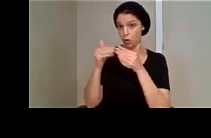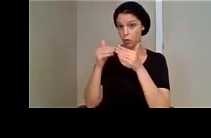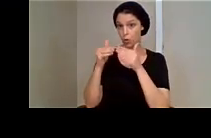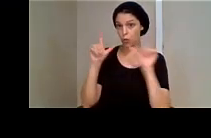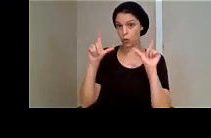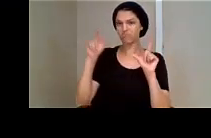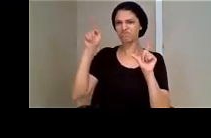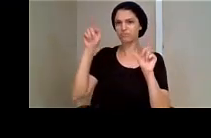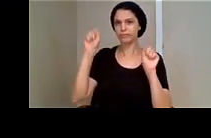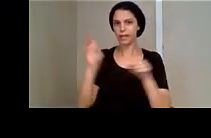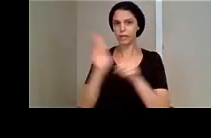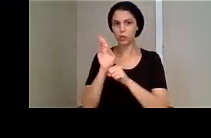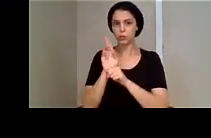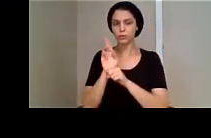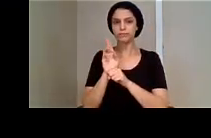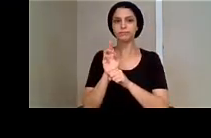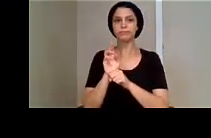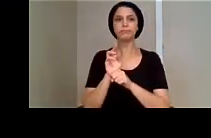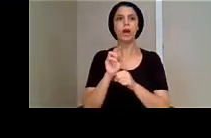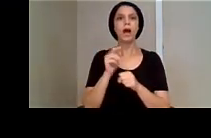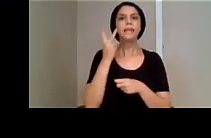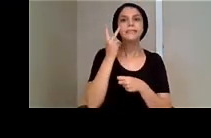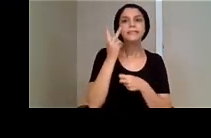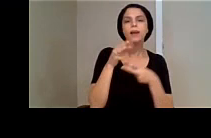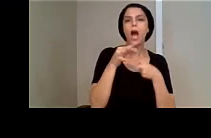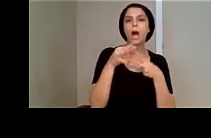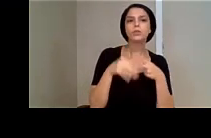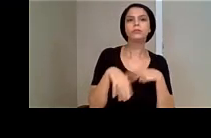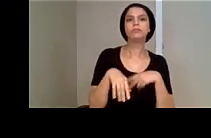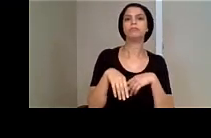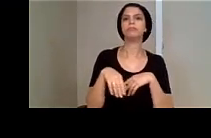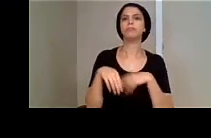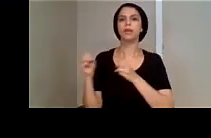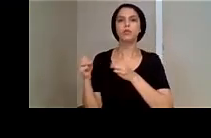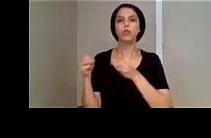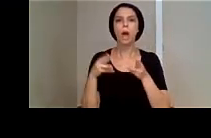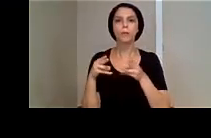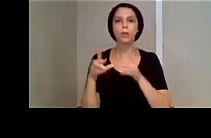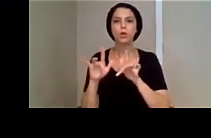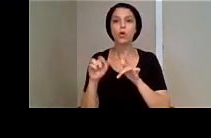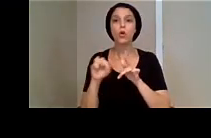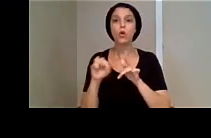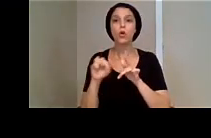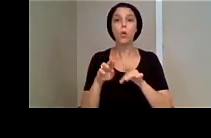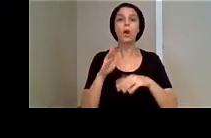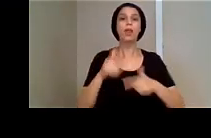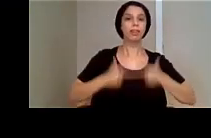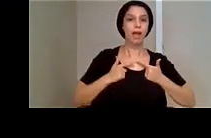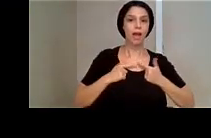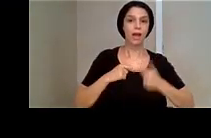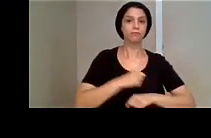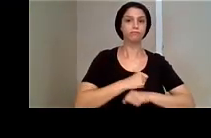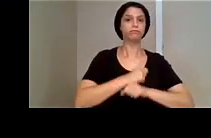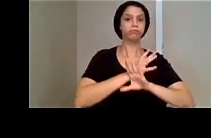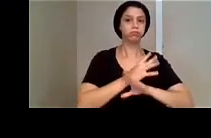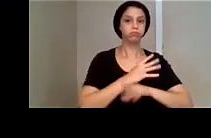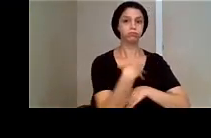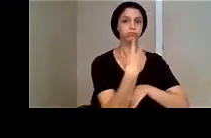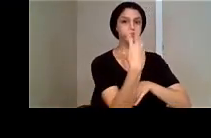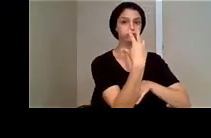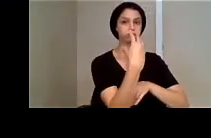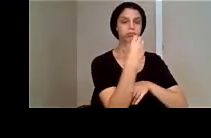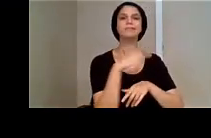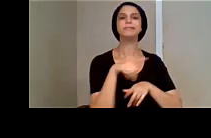And here I'm given a button that says record or upload media. So I can say, I'm going to go ahead and press that. I have that very